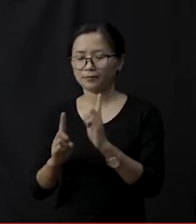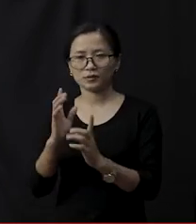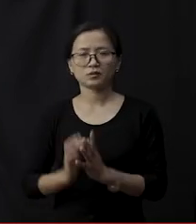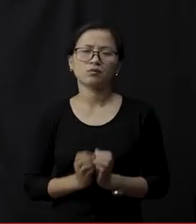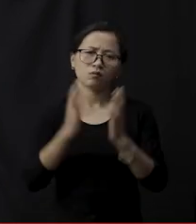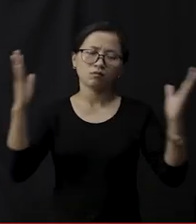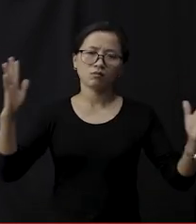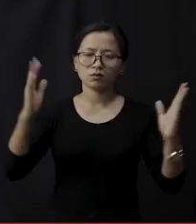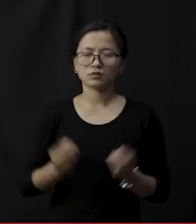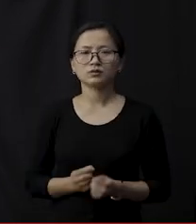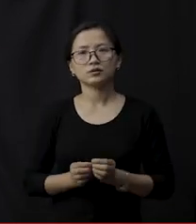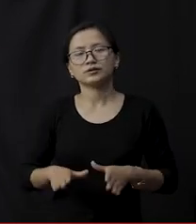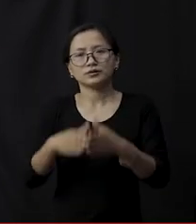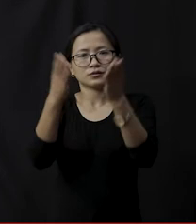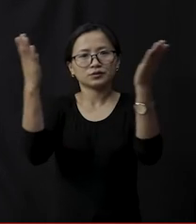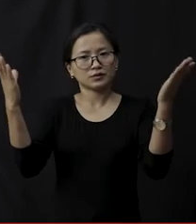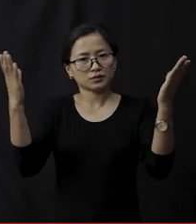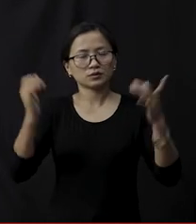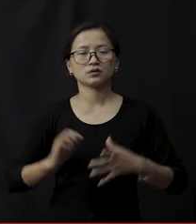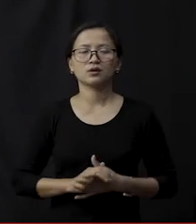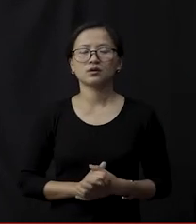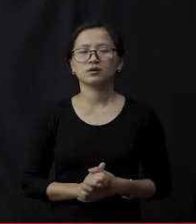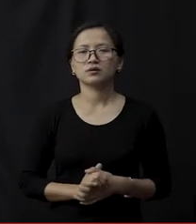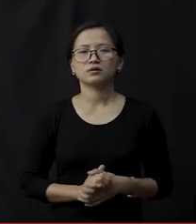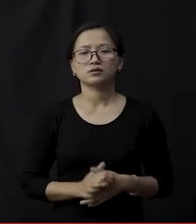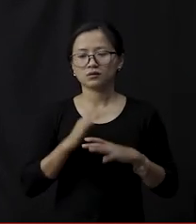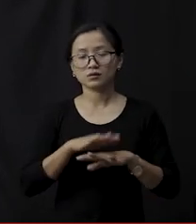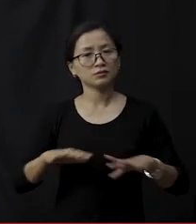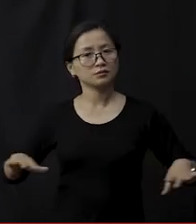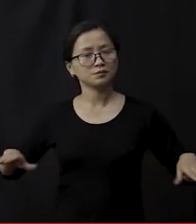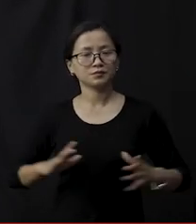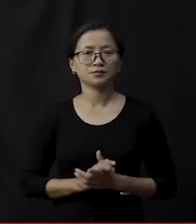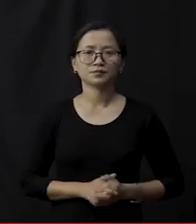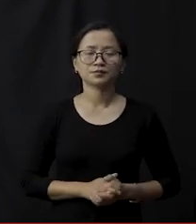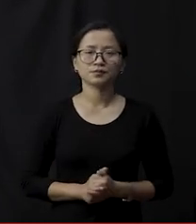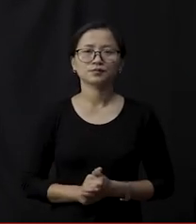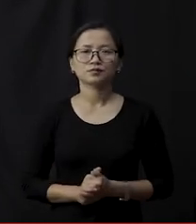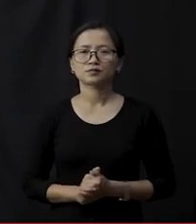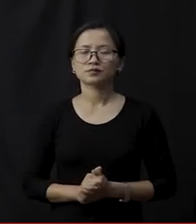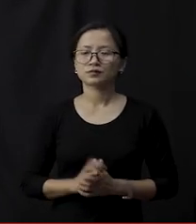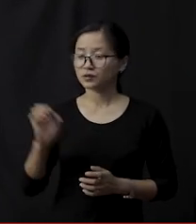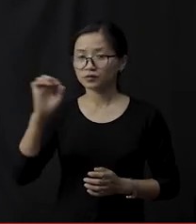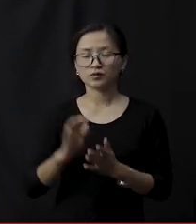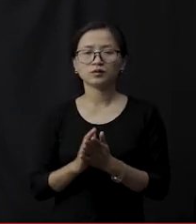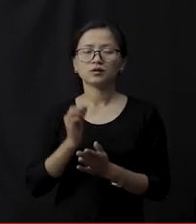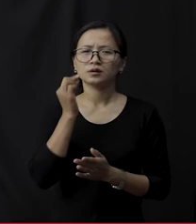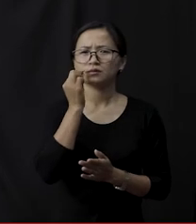more trees. Okay? We should plant more trees. Now students, even